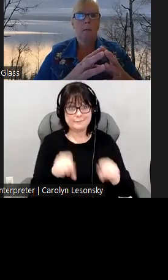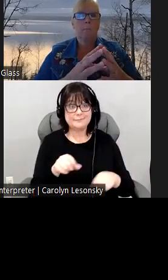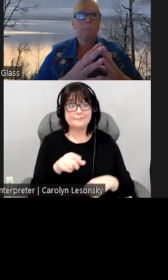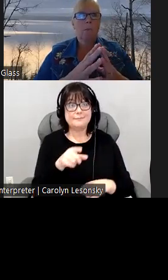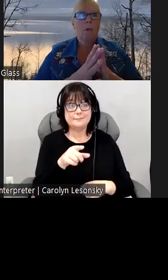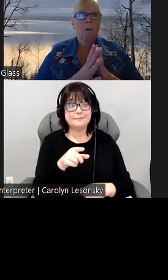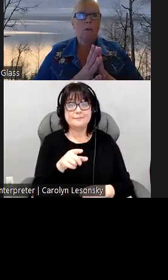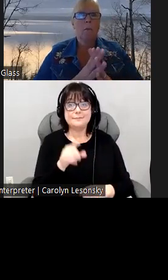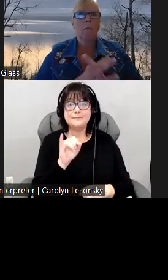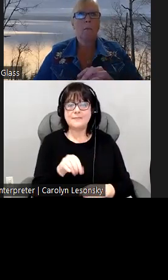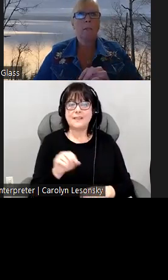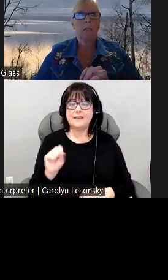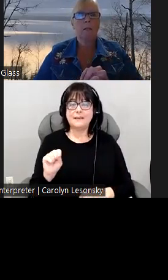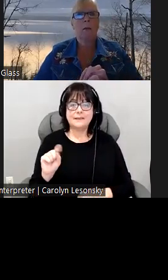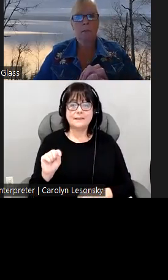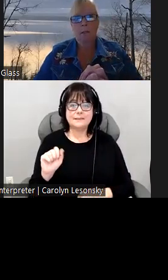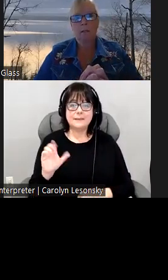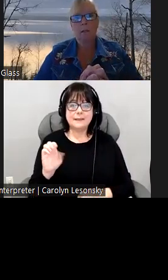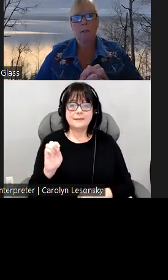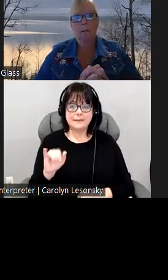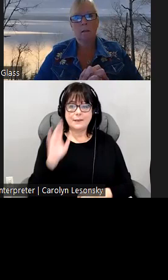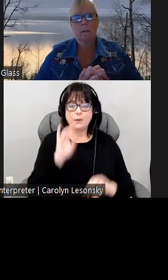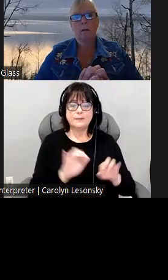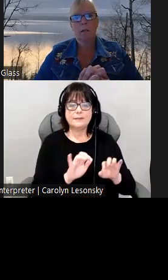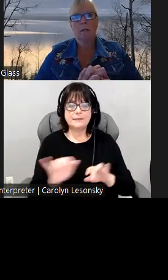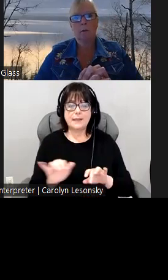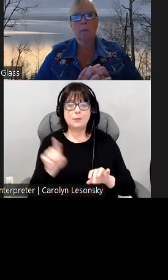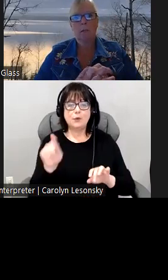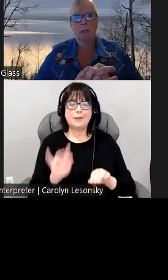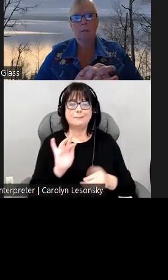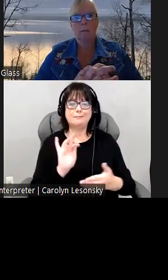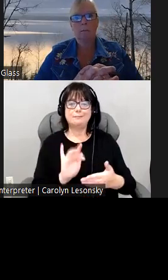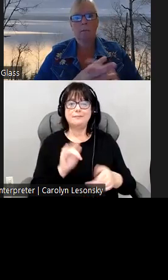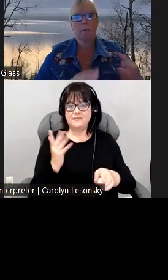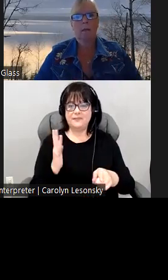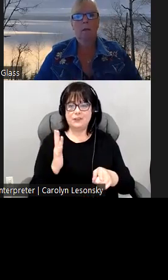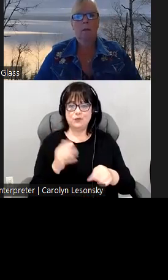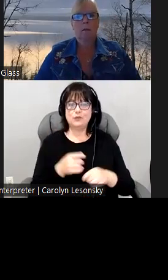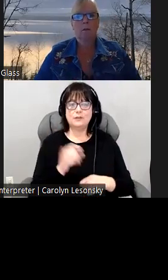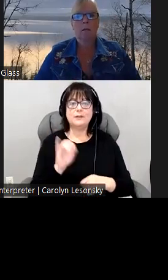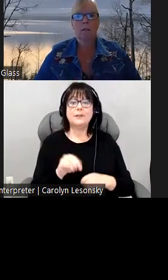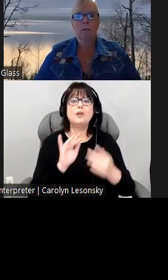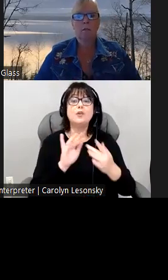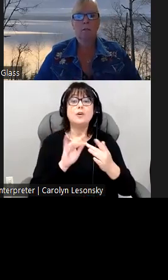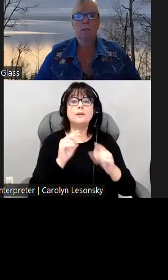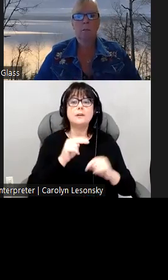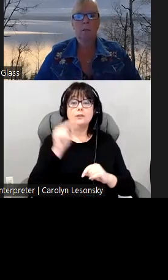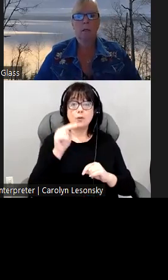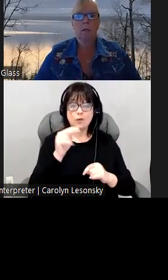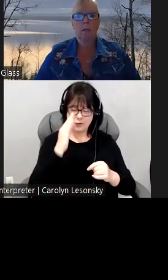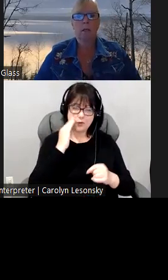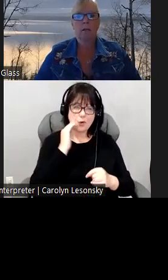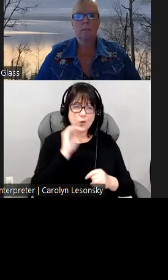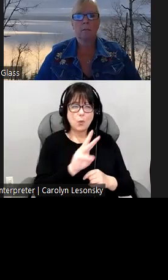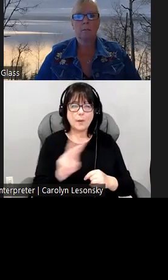the pop-up PD website that Contact North maintains. So thanks, Stacy, for just typing that